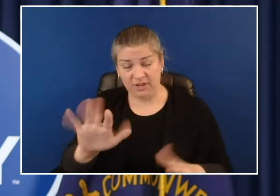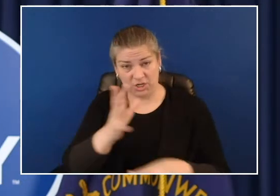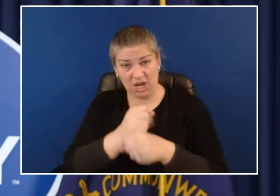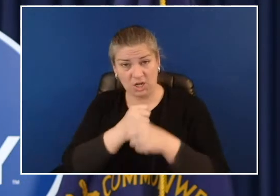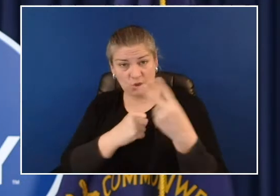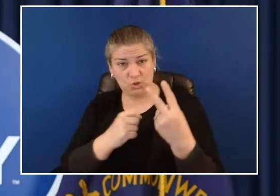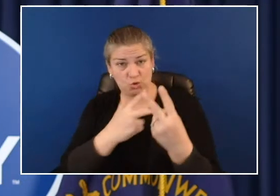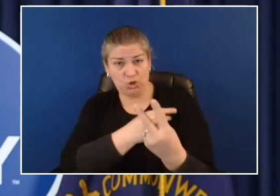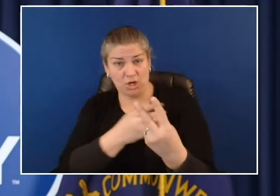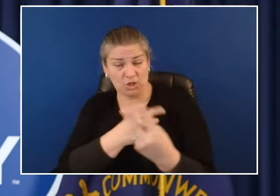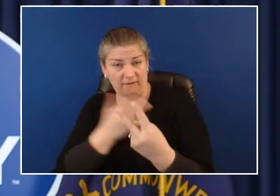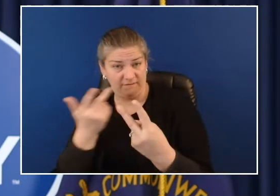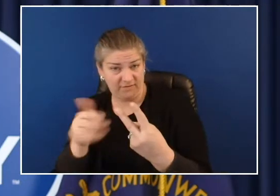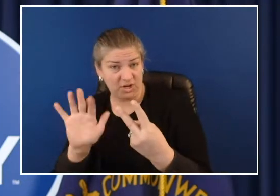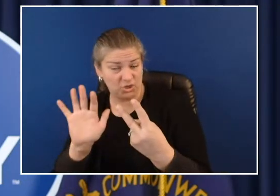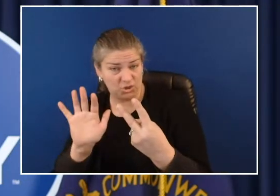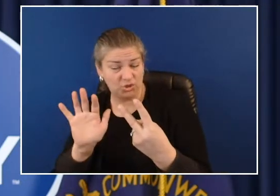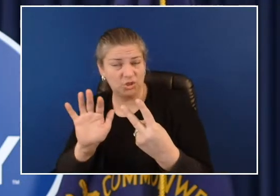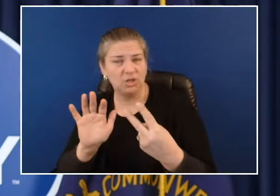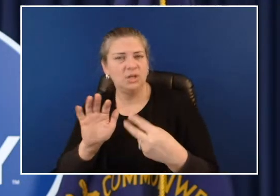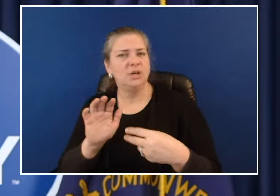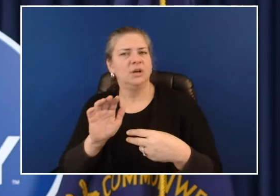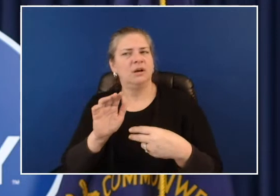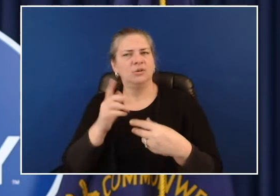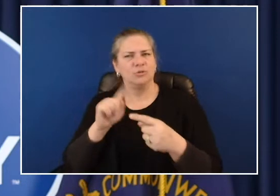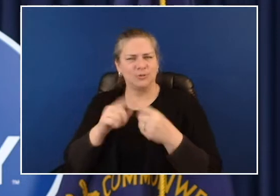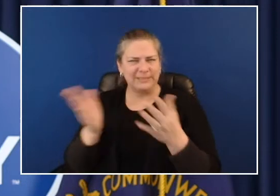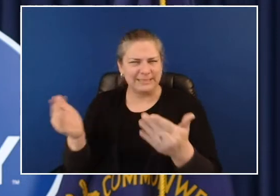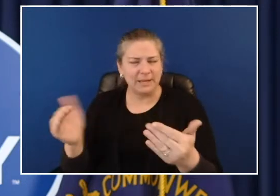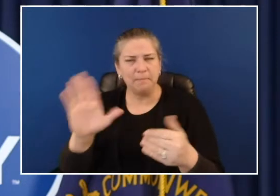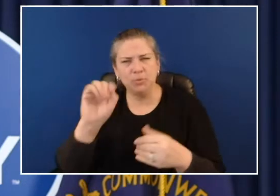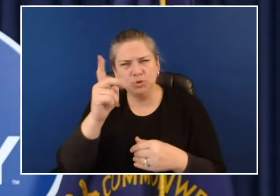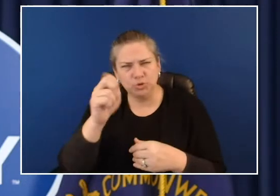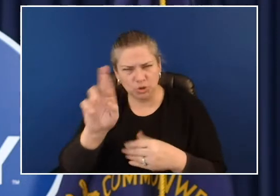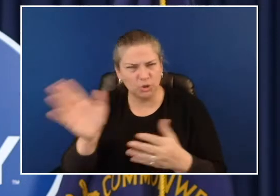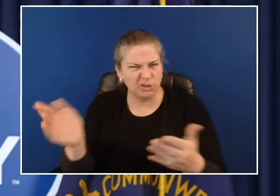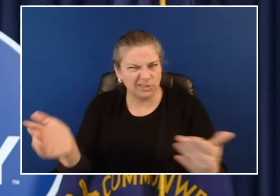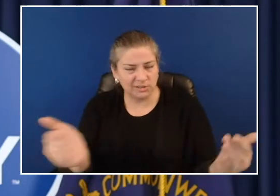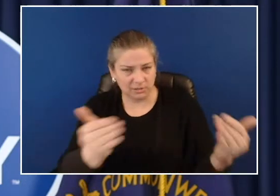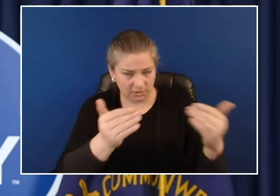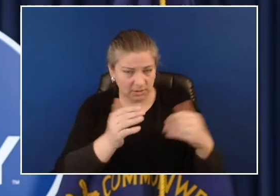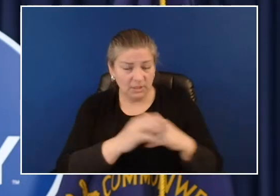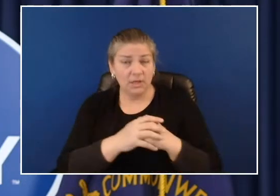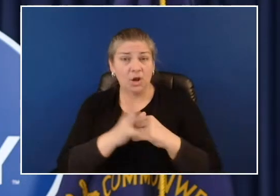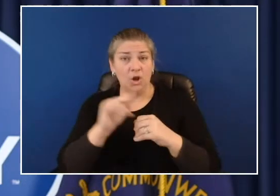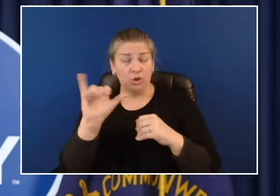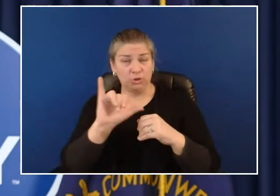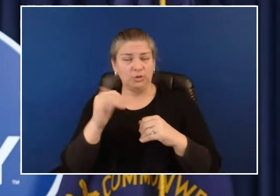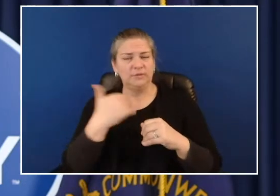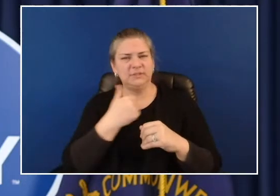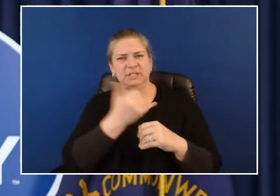as we do trying to get the last remaining folks to get vaccinated. We also have a number of people, though,